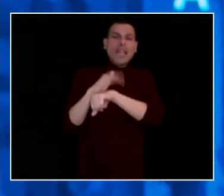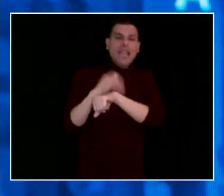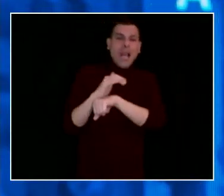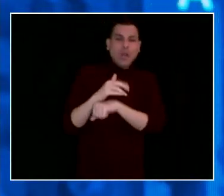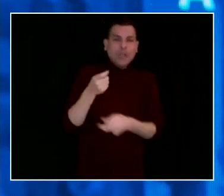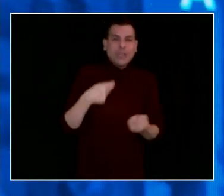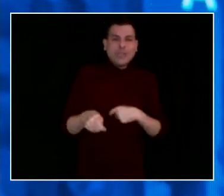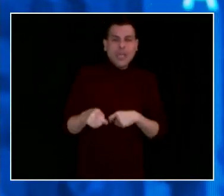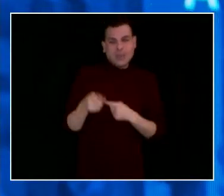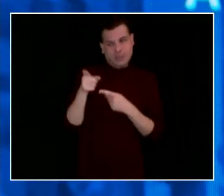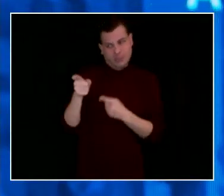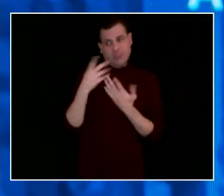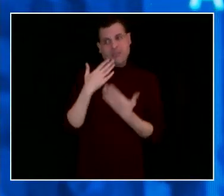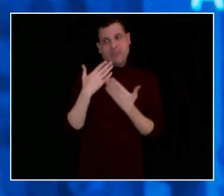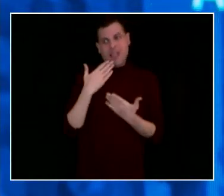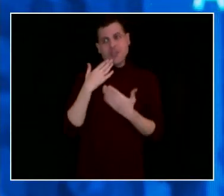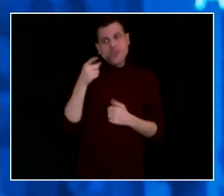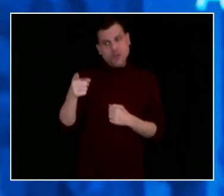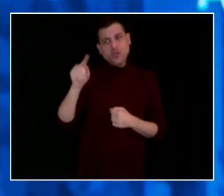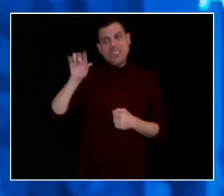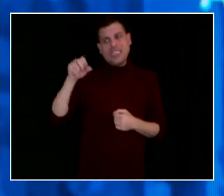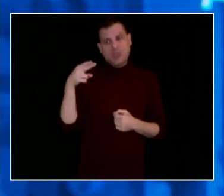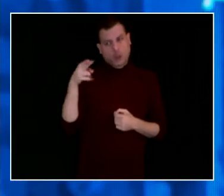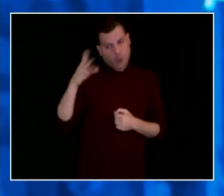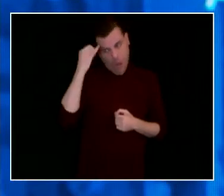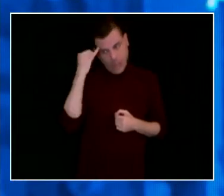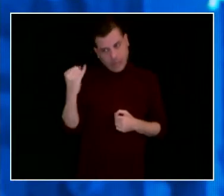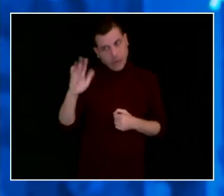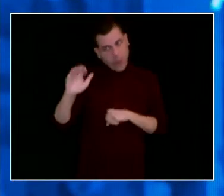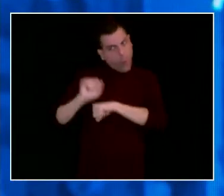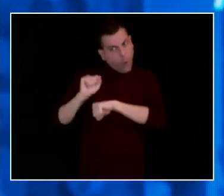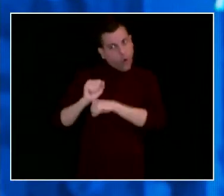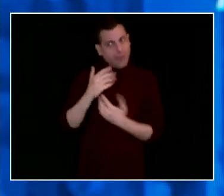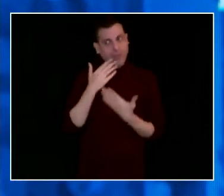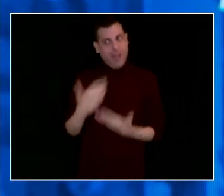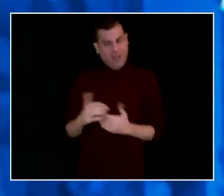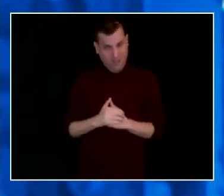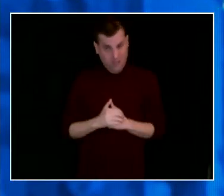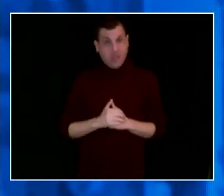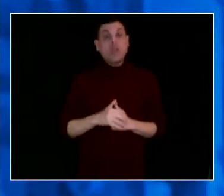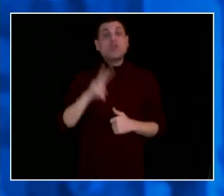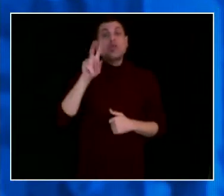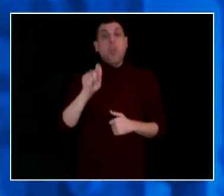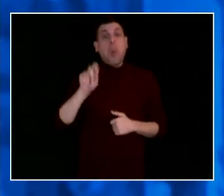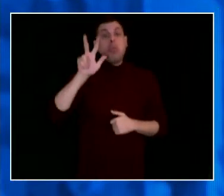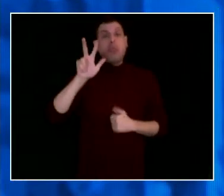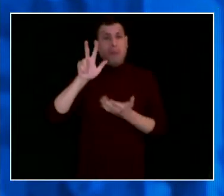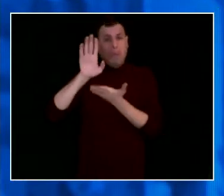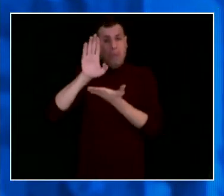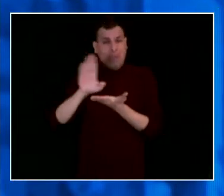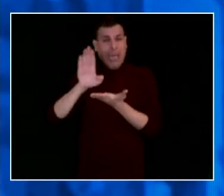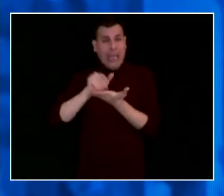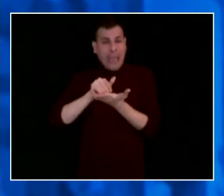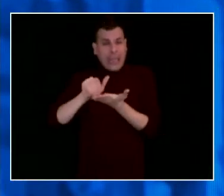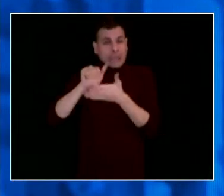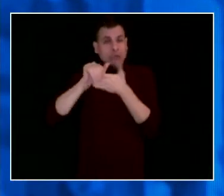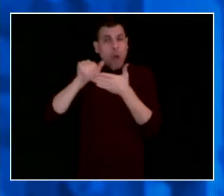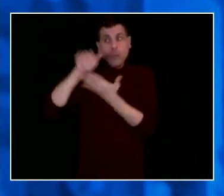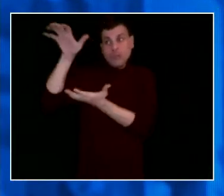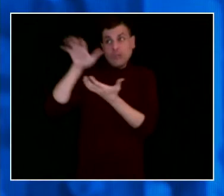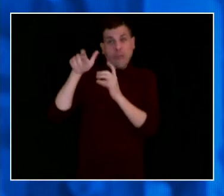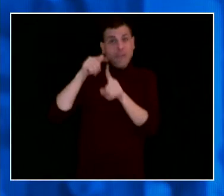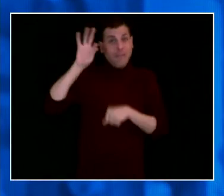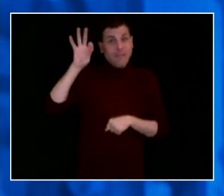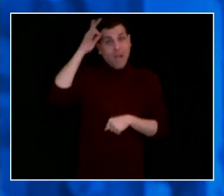Tisch. We brought home $2.3 billion in federal money to transform our